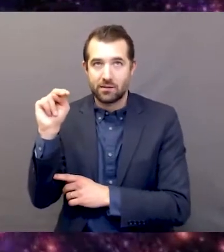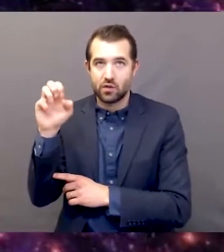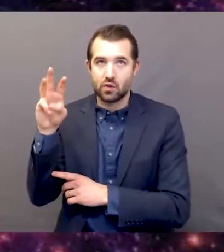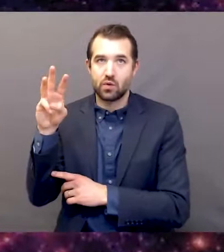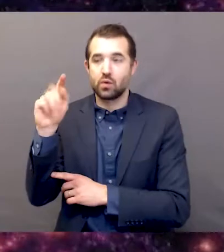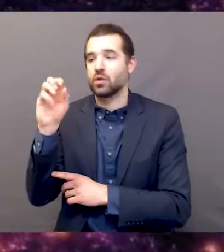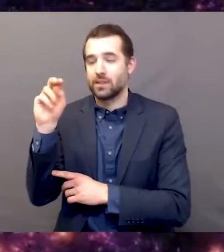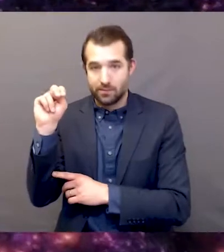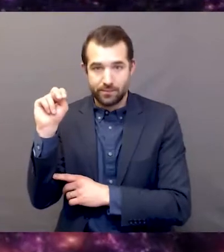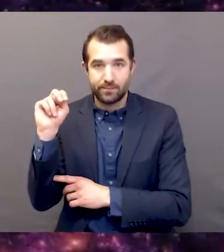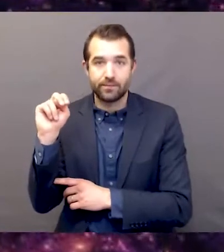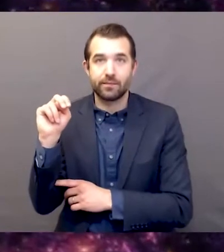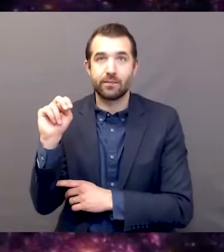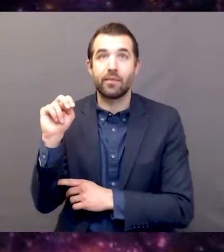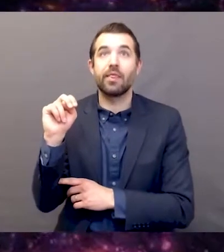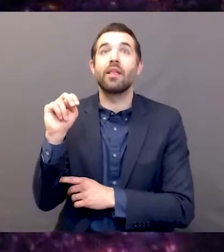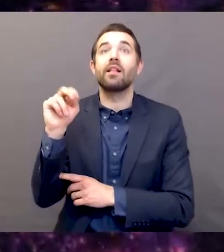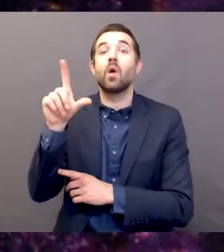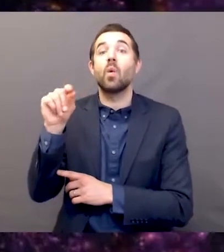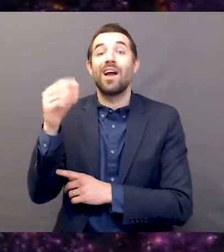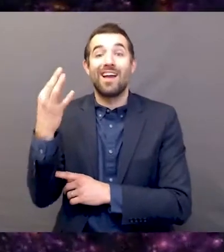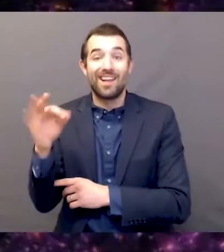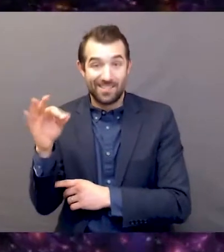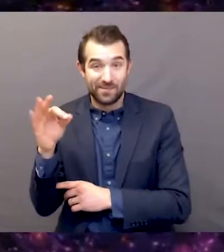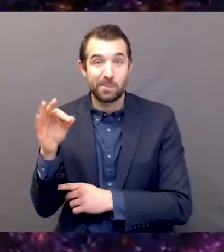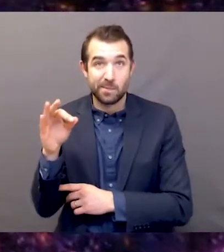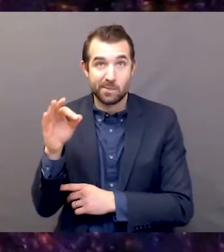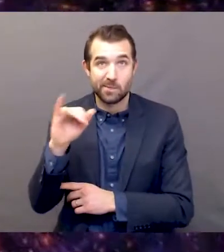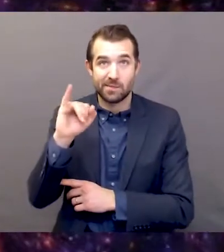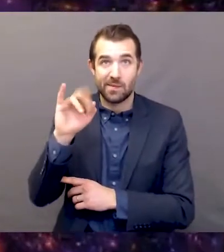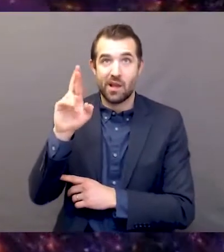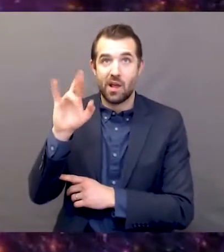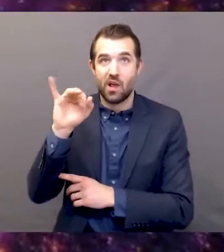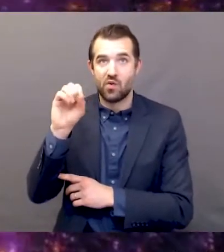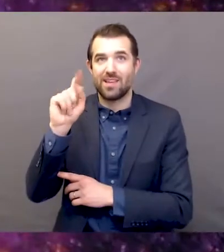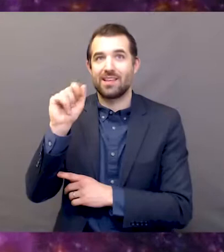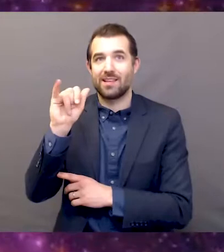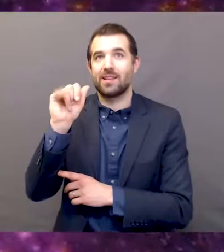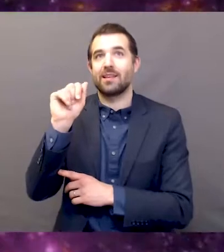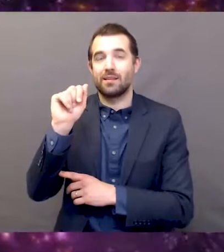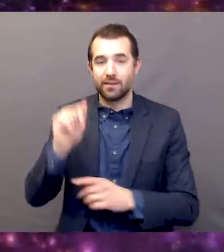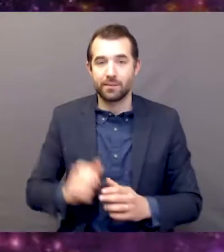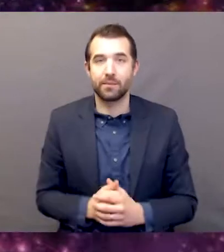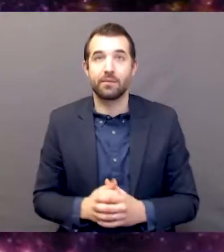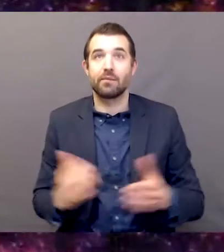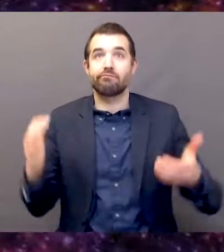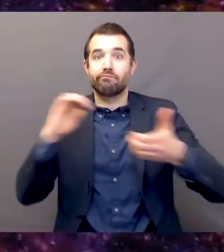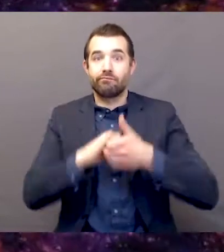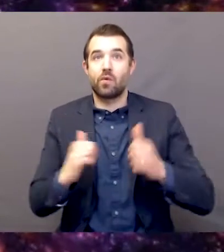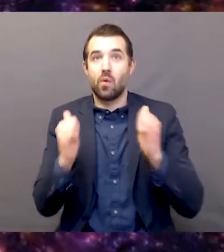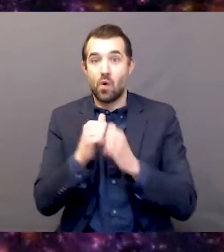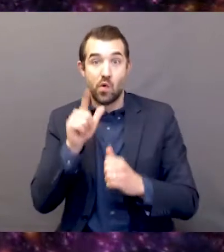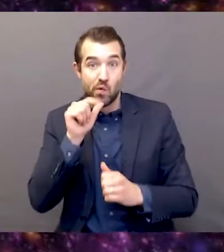was just launched in 2019, called eROSITA, the Spectrum Röntgen Gamma mission, which is a joint